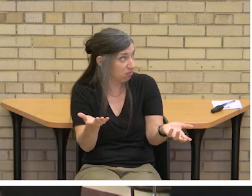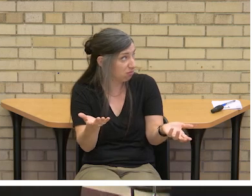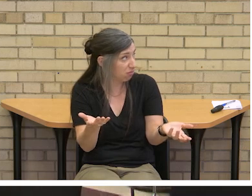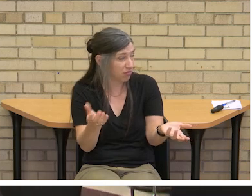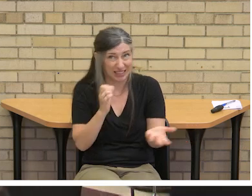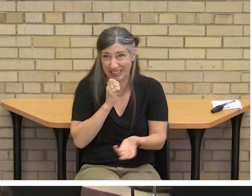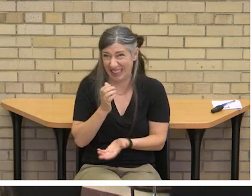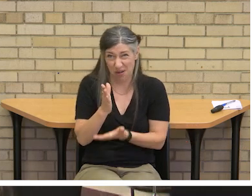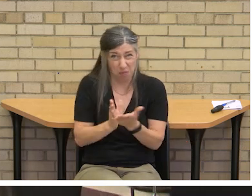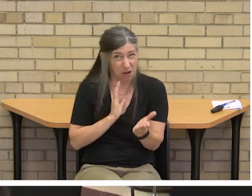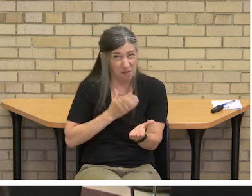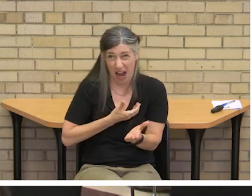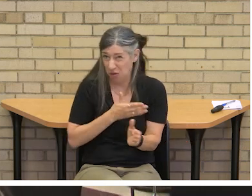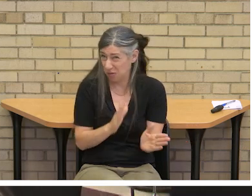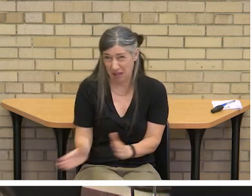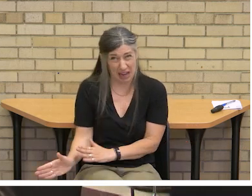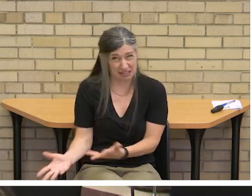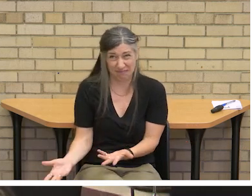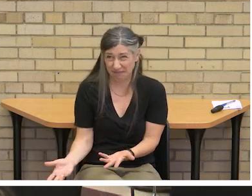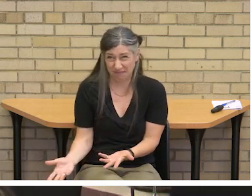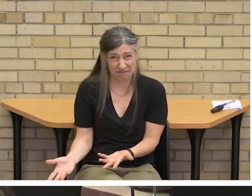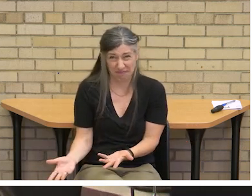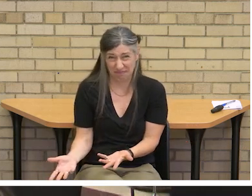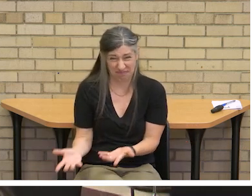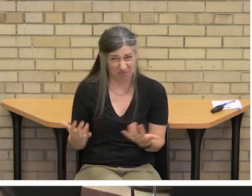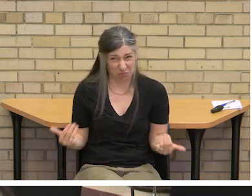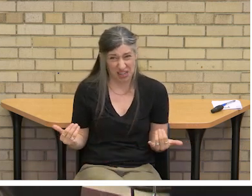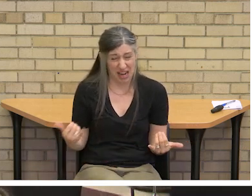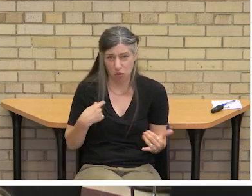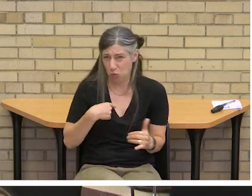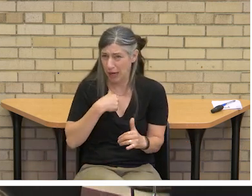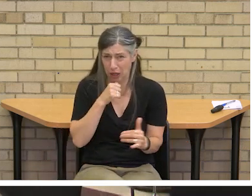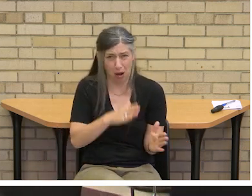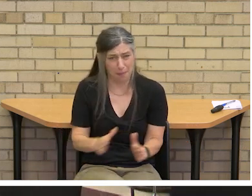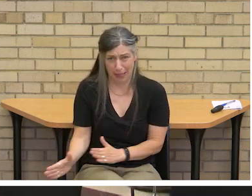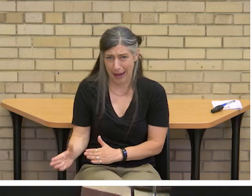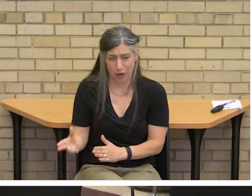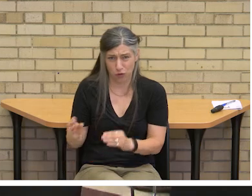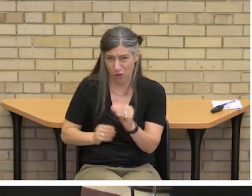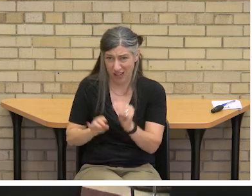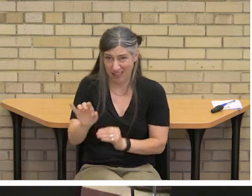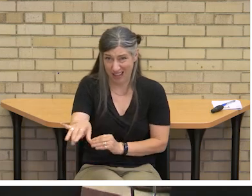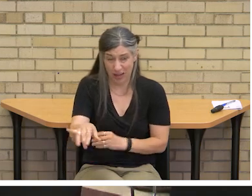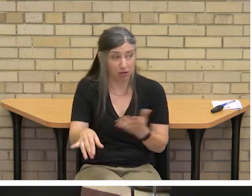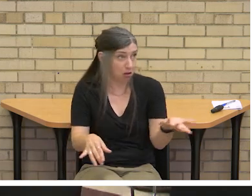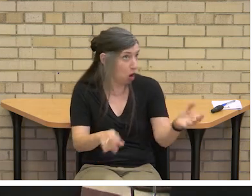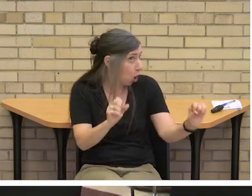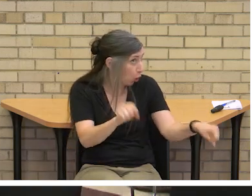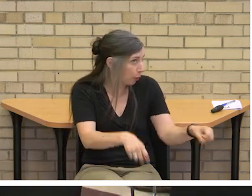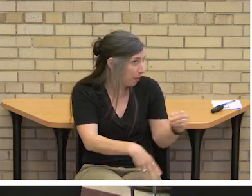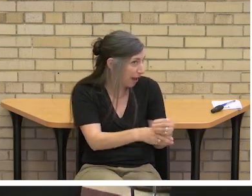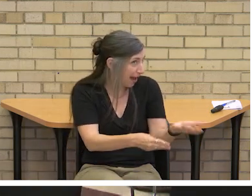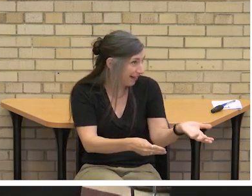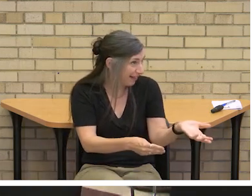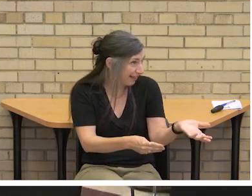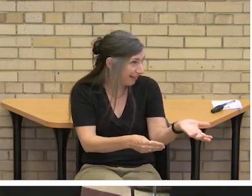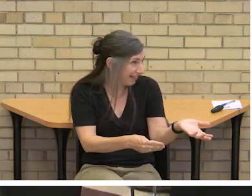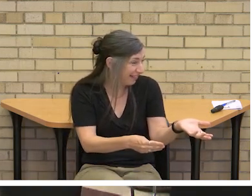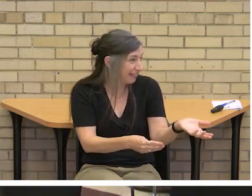It's not part of the project. It's not currently part of the project. The follow-up is like, could it be added?